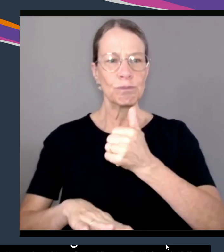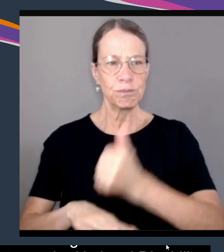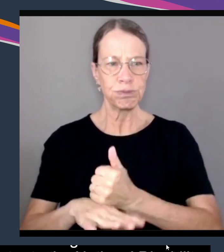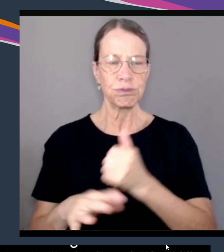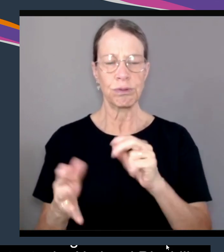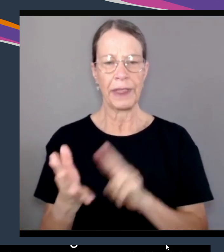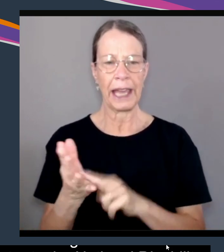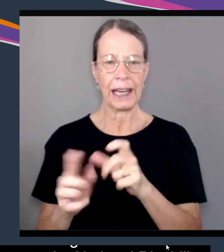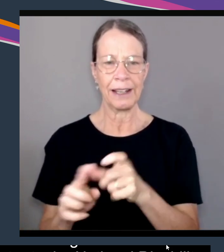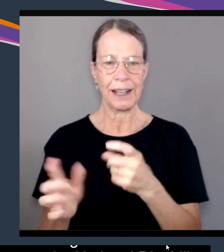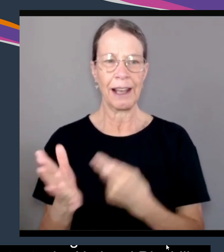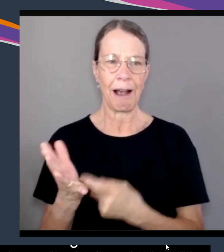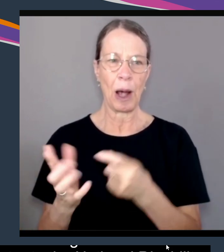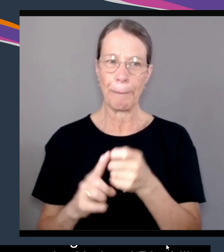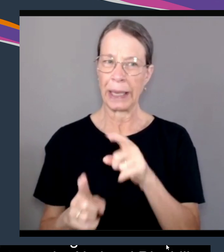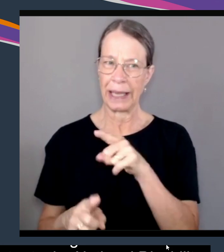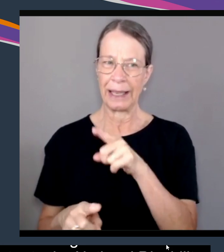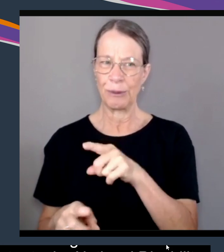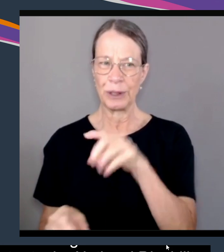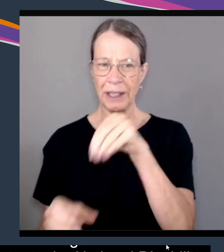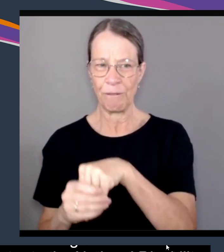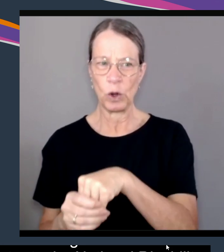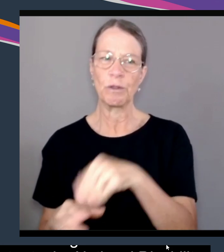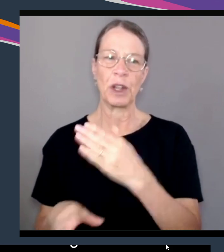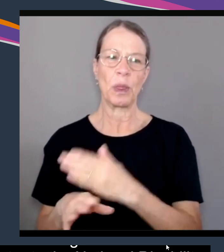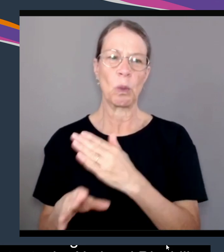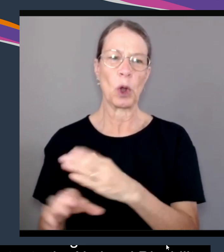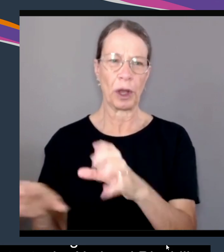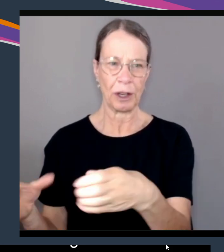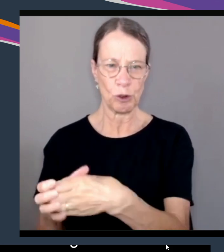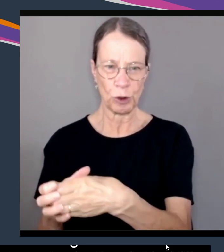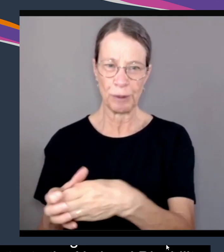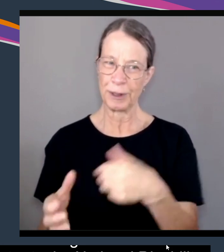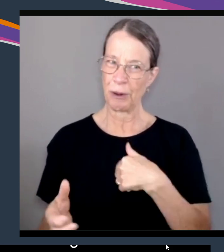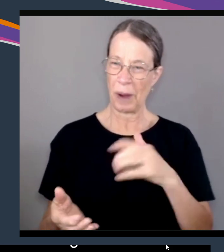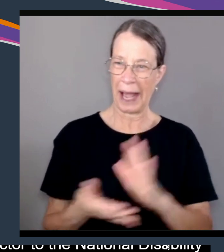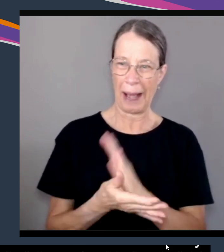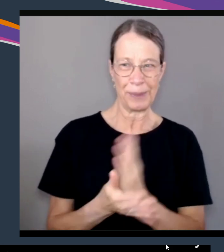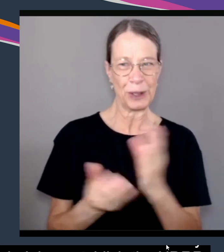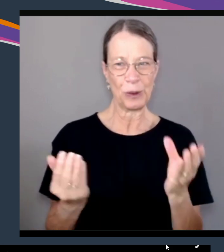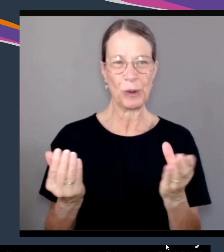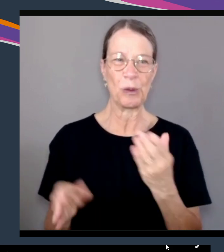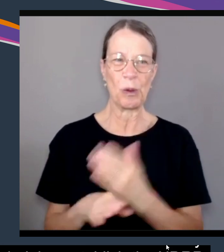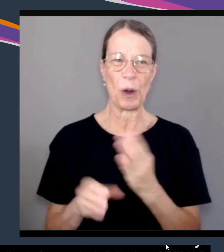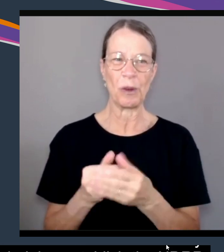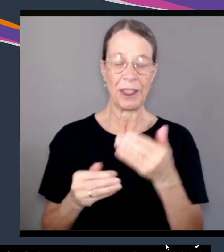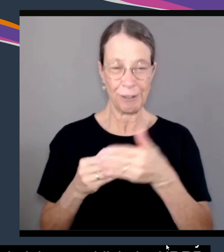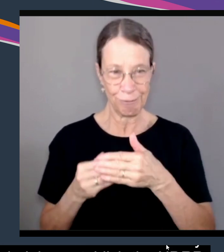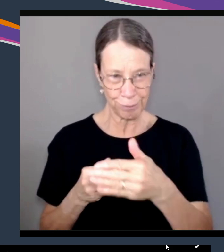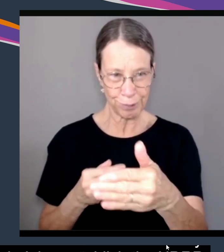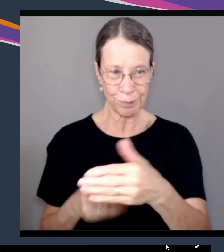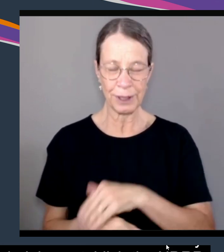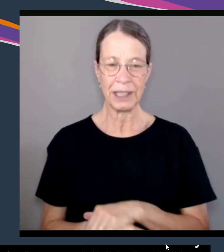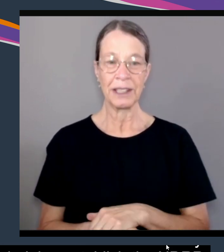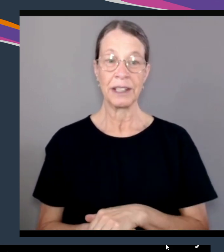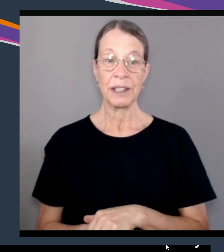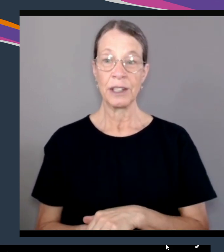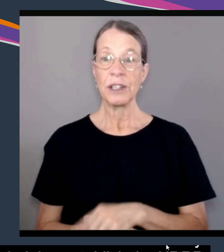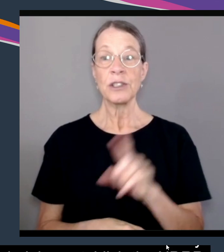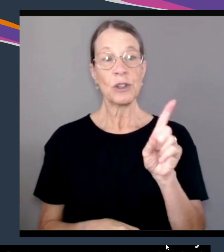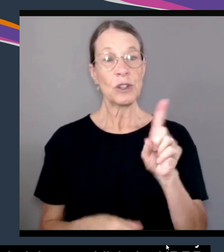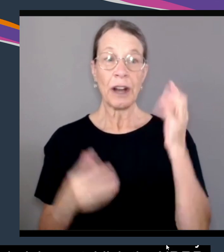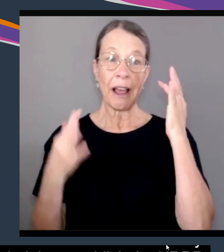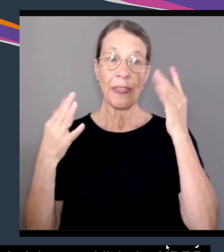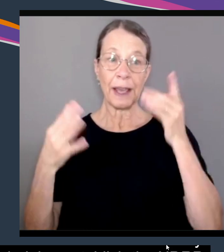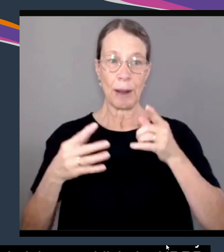and we're so delighted we'll be working with you on this. Today, in the context as we launch this funding